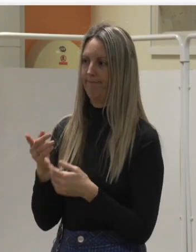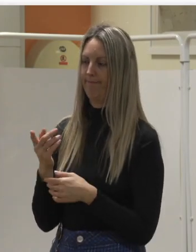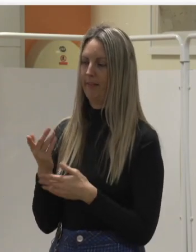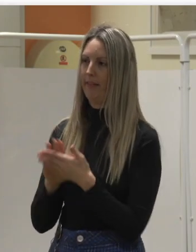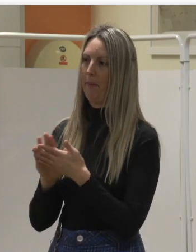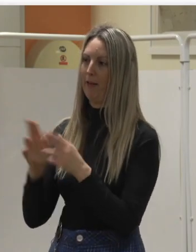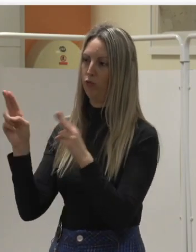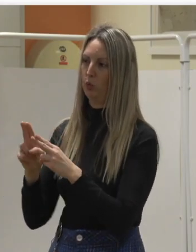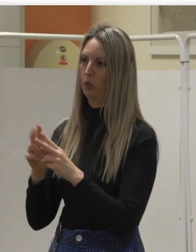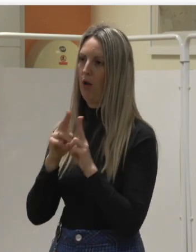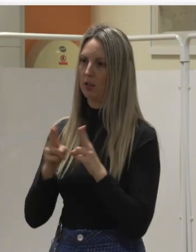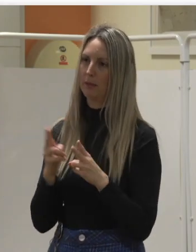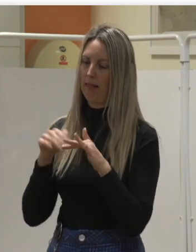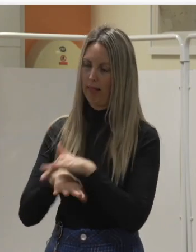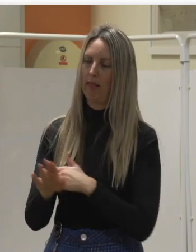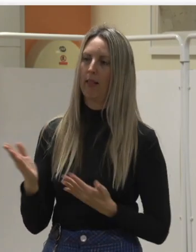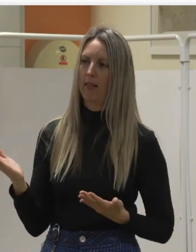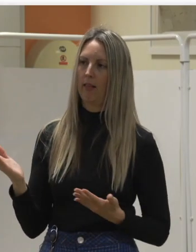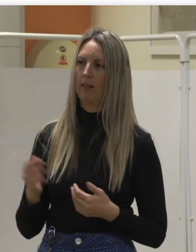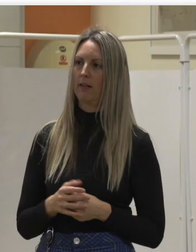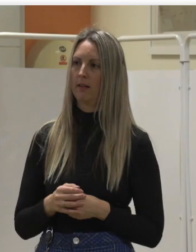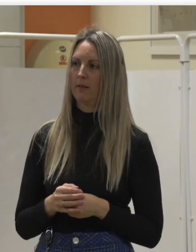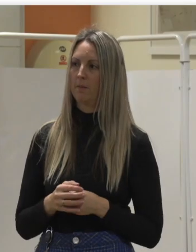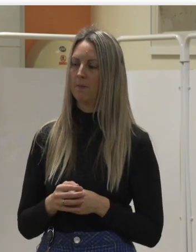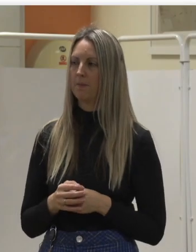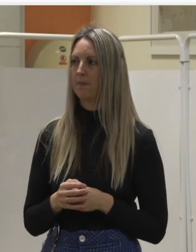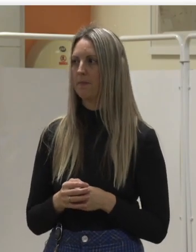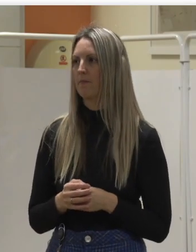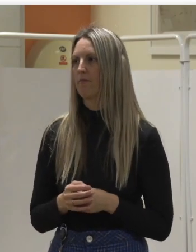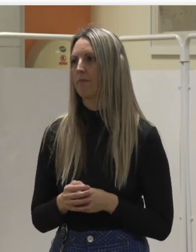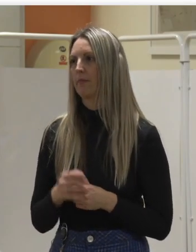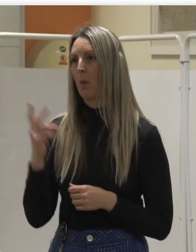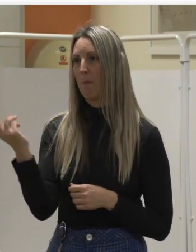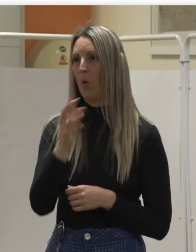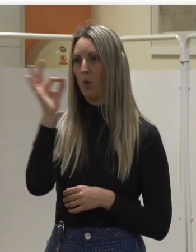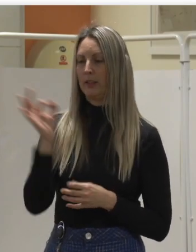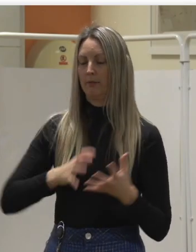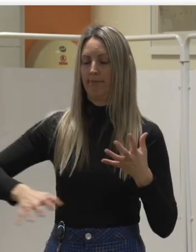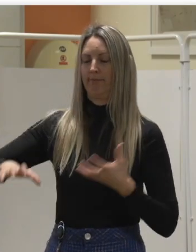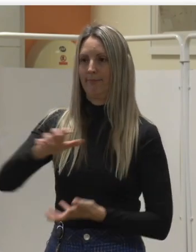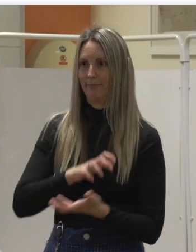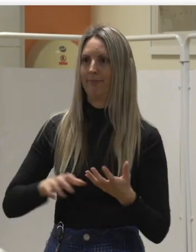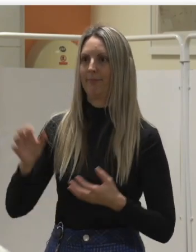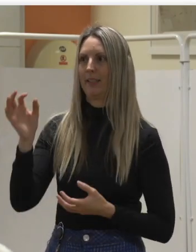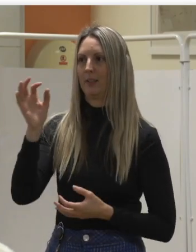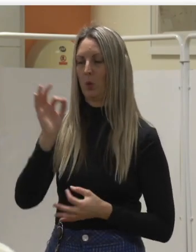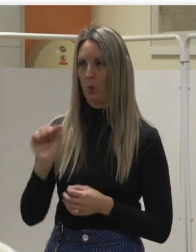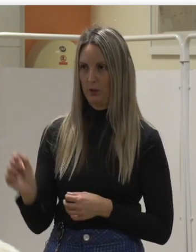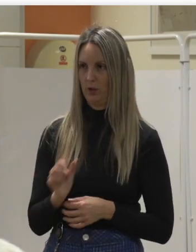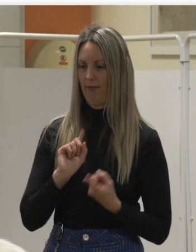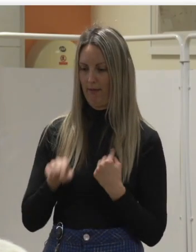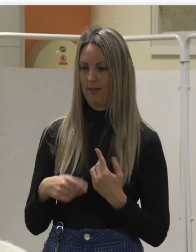hospital admissions? Okay. Thank you. Thank you. Both are quite complex questions to